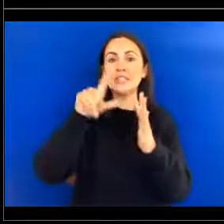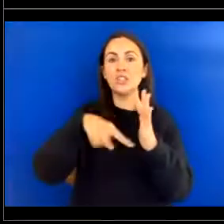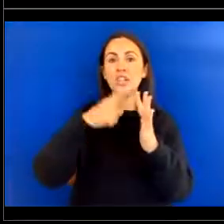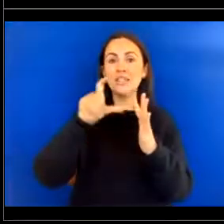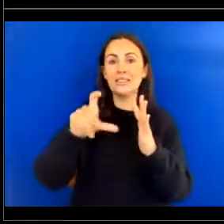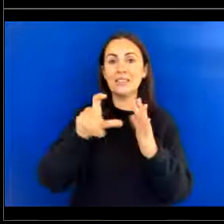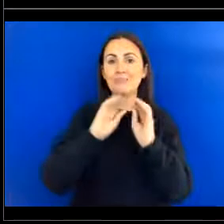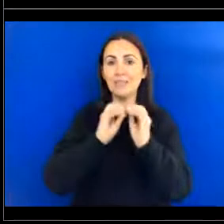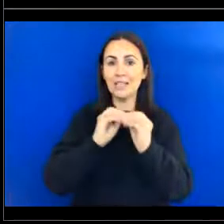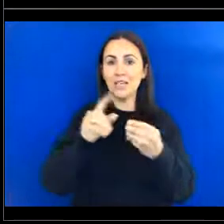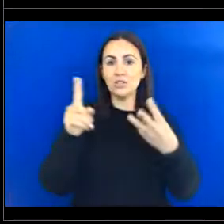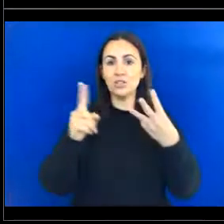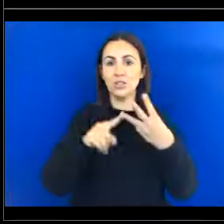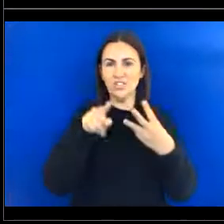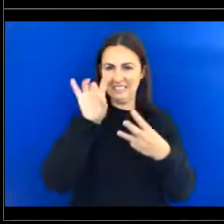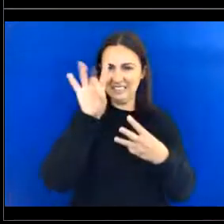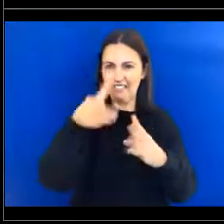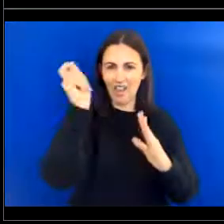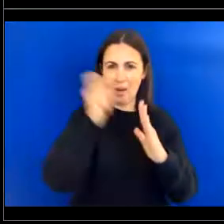an equally noisy dog?